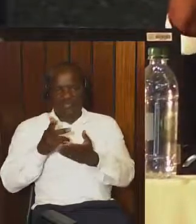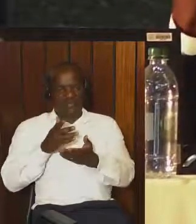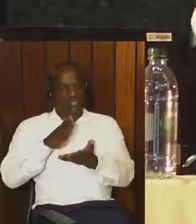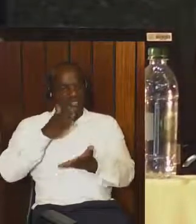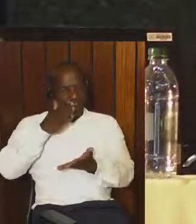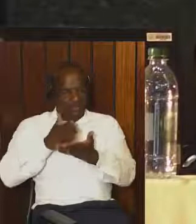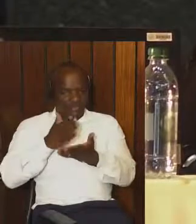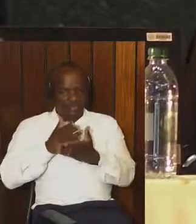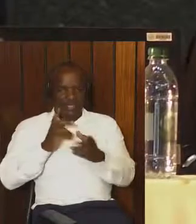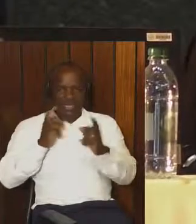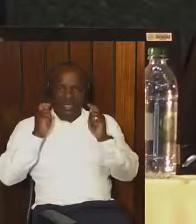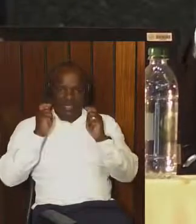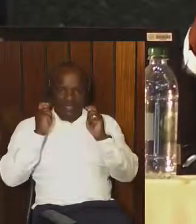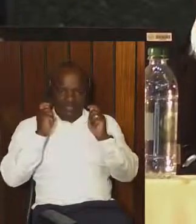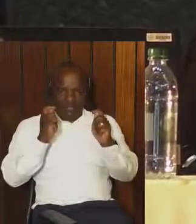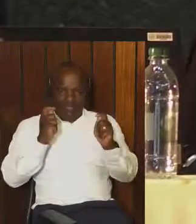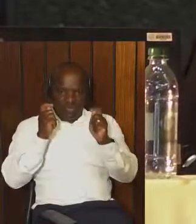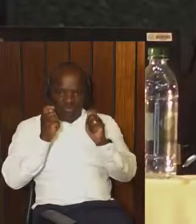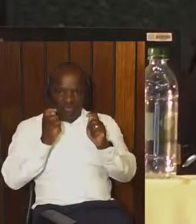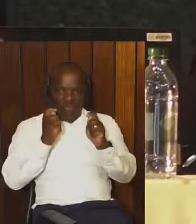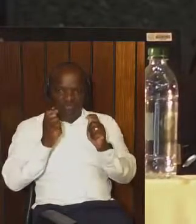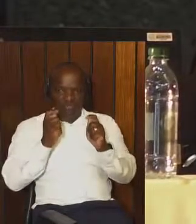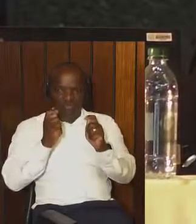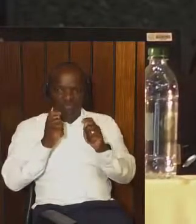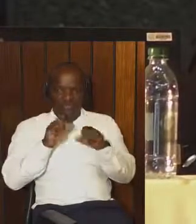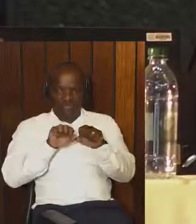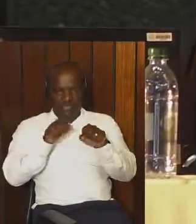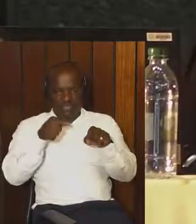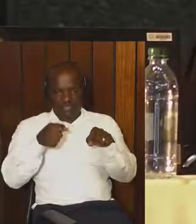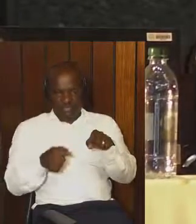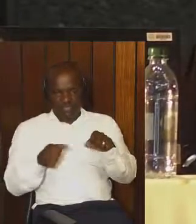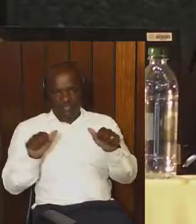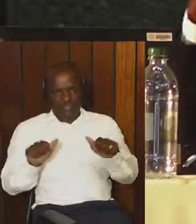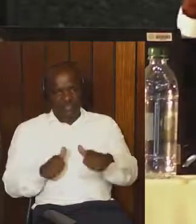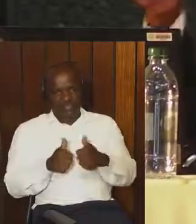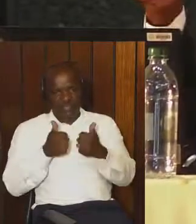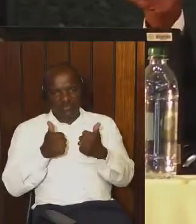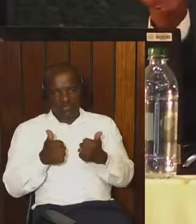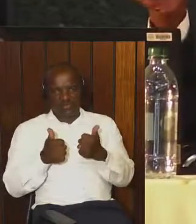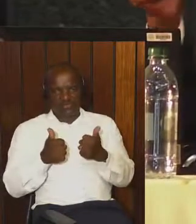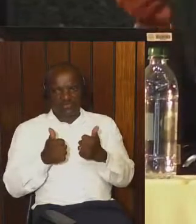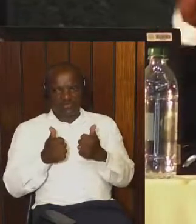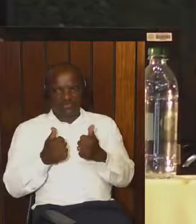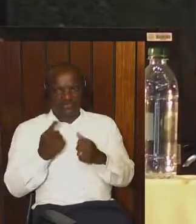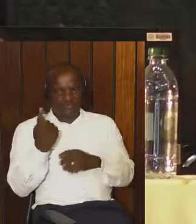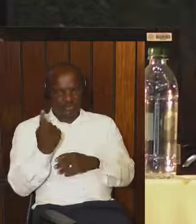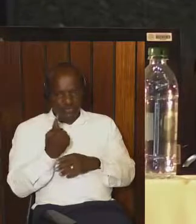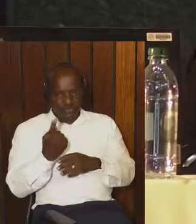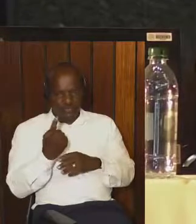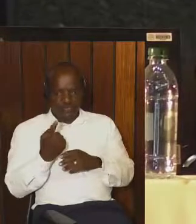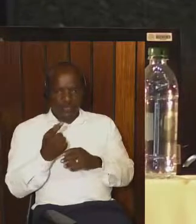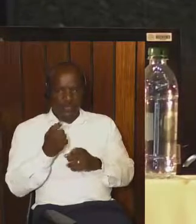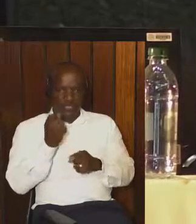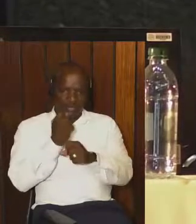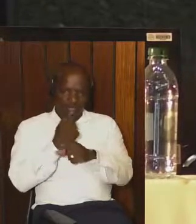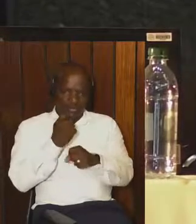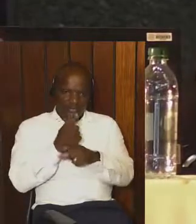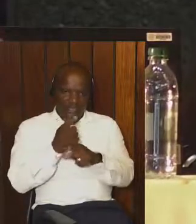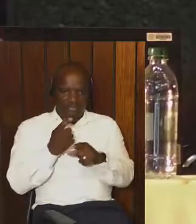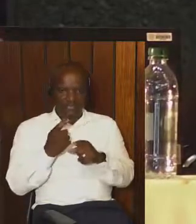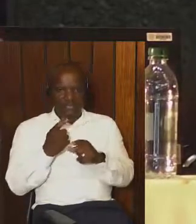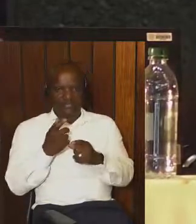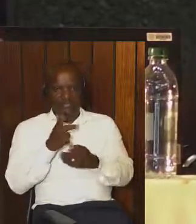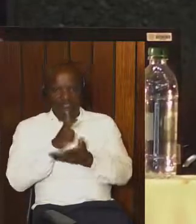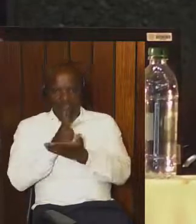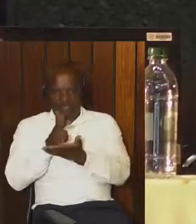our transport system is in good condition and the stations are in good conditions. Not only forgetting the taxi rank. We are dealing with the taxi rank.